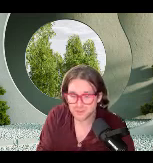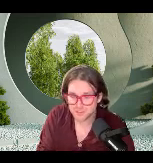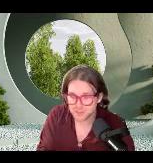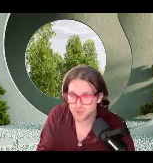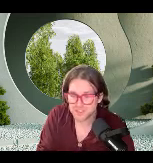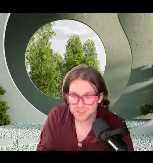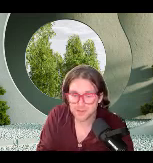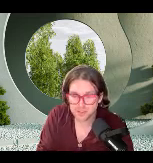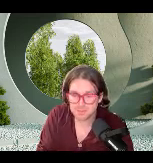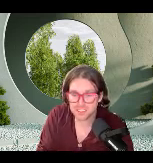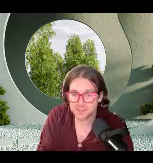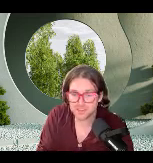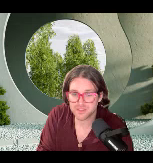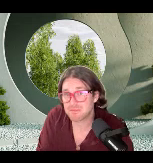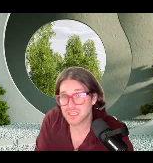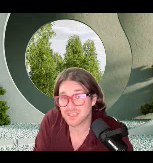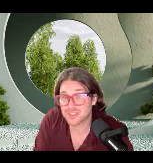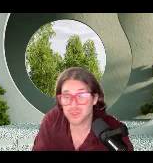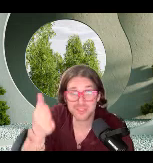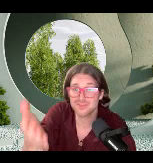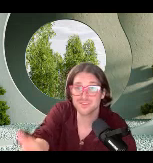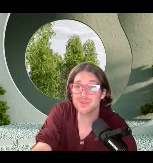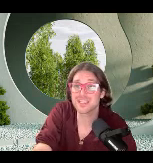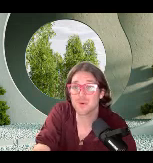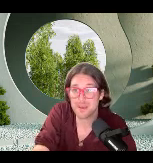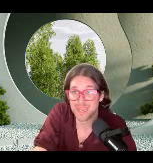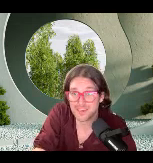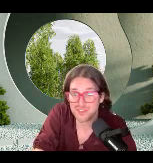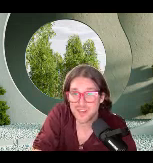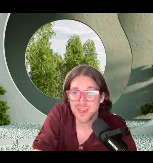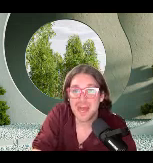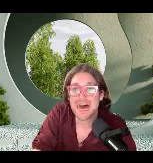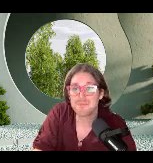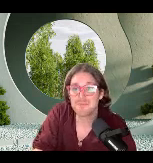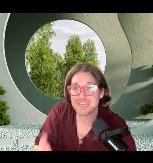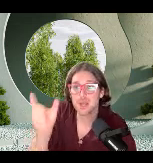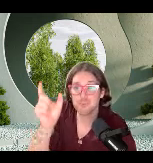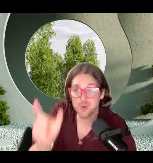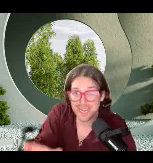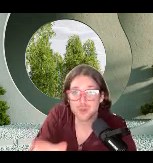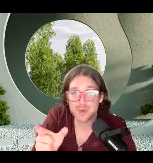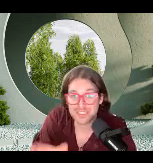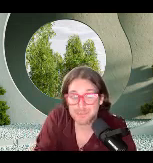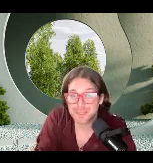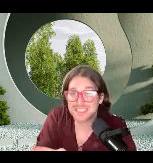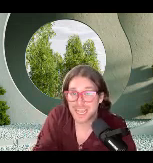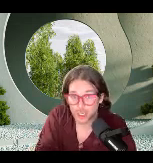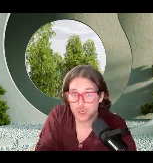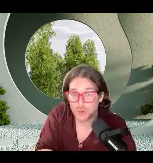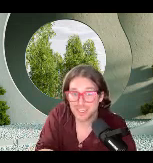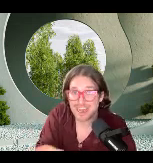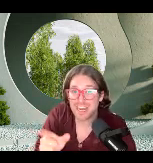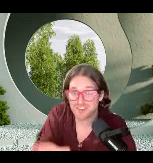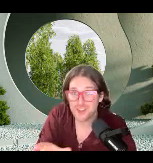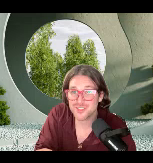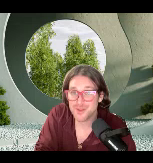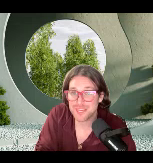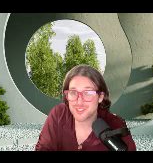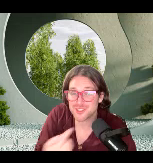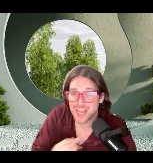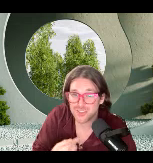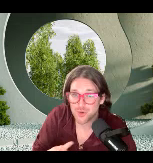the sources from those materials. So if I'm linking to this UDL webpage, I might put a direct link, because I know